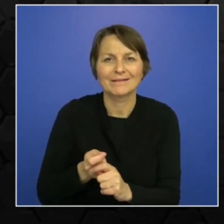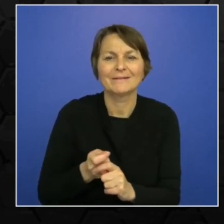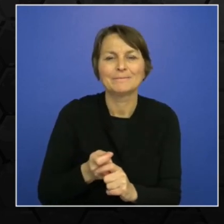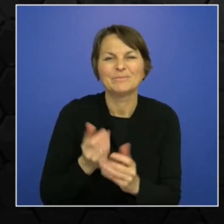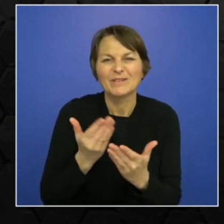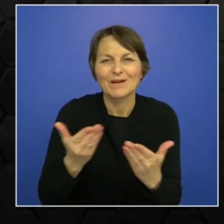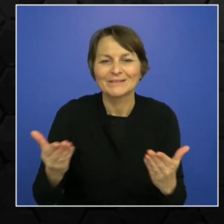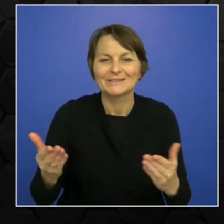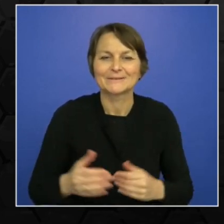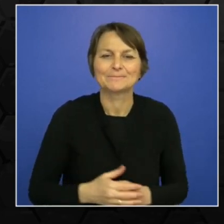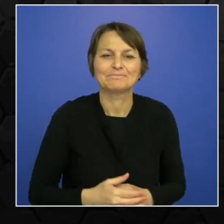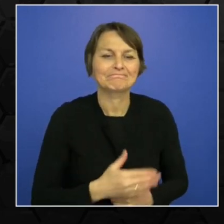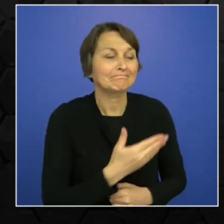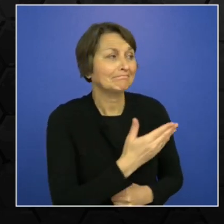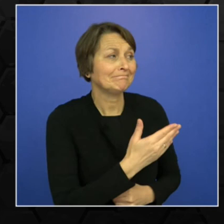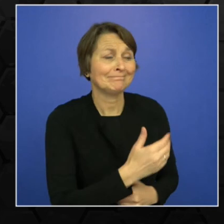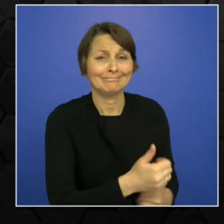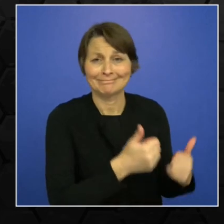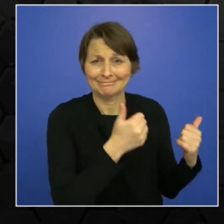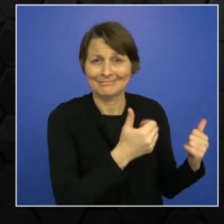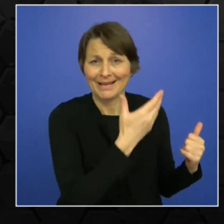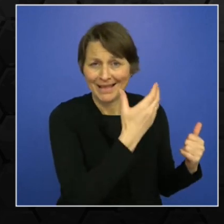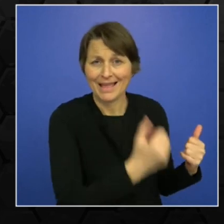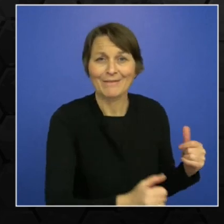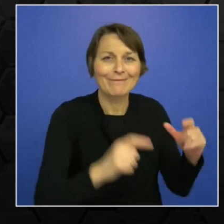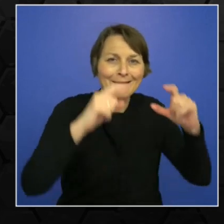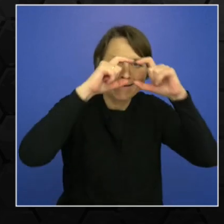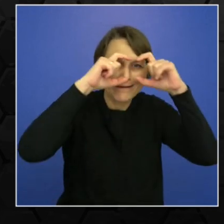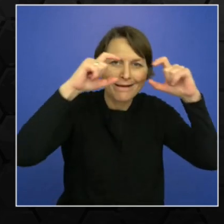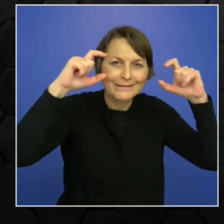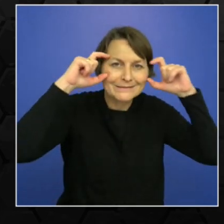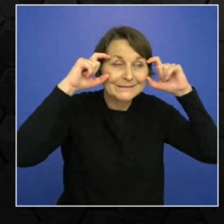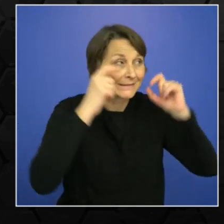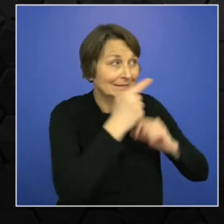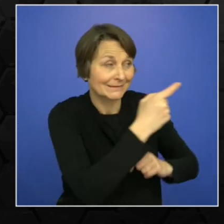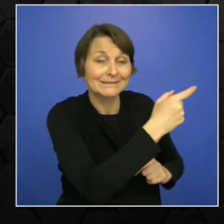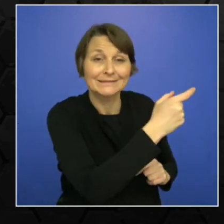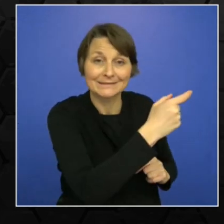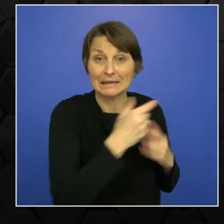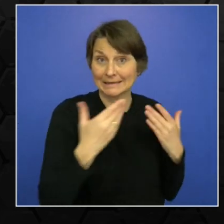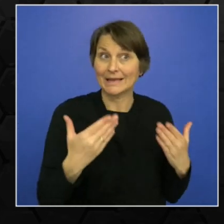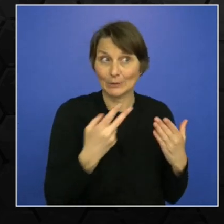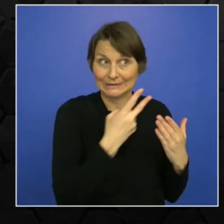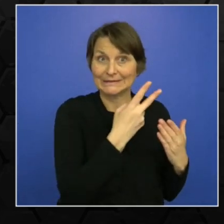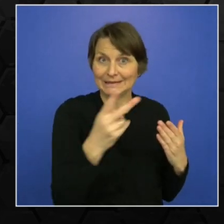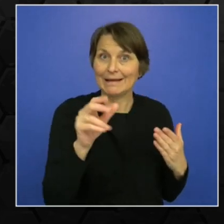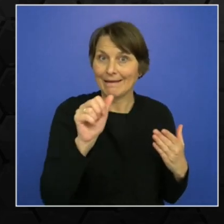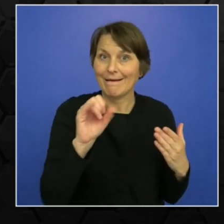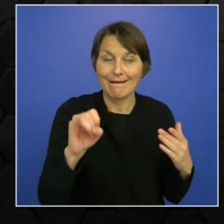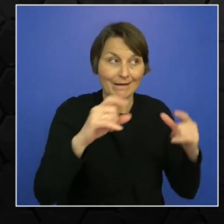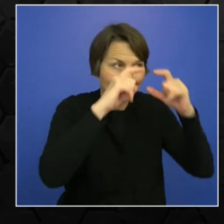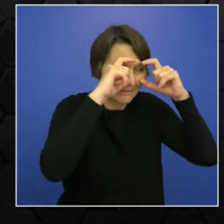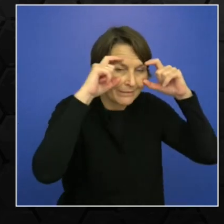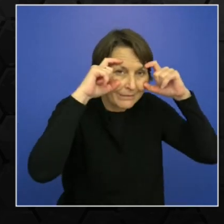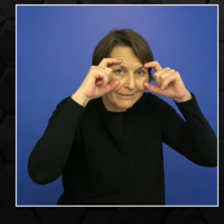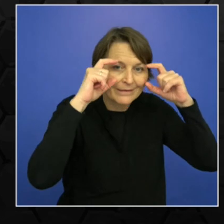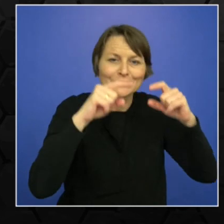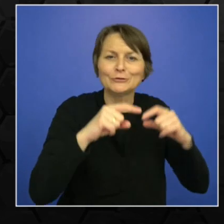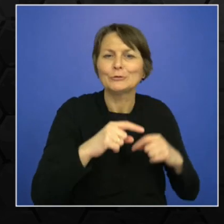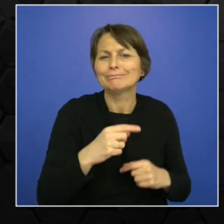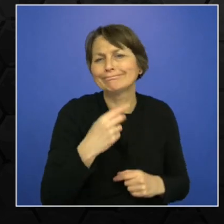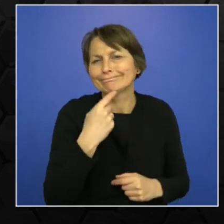have Envision glasses. This is already a product in the market, and you can call them as EDEP glasses